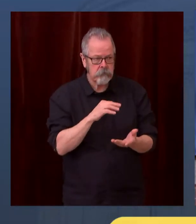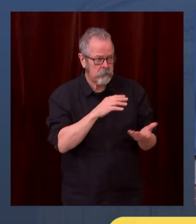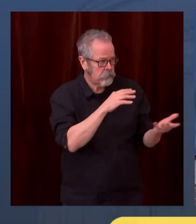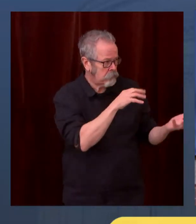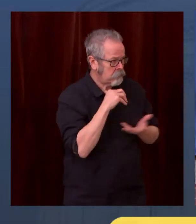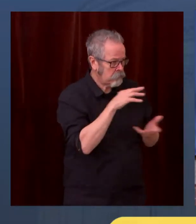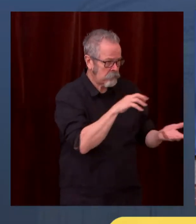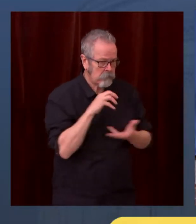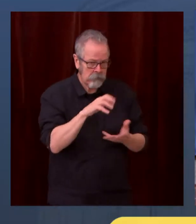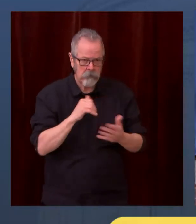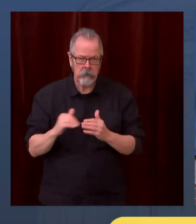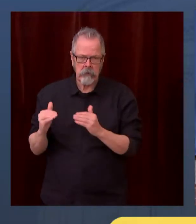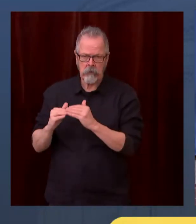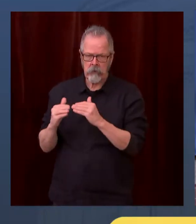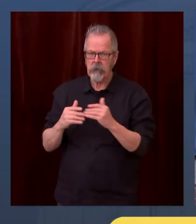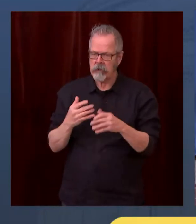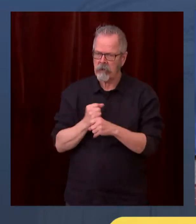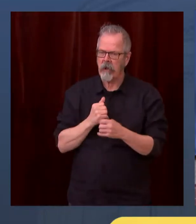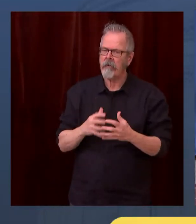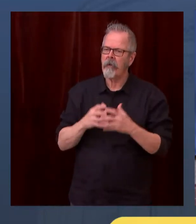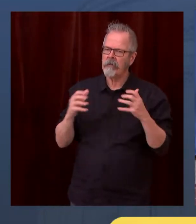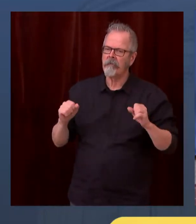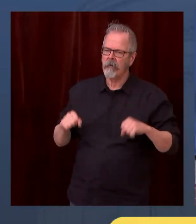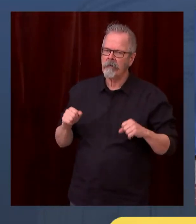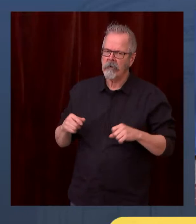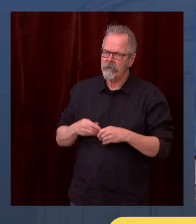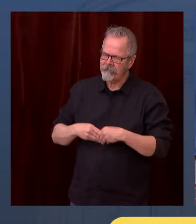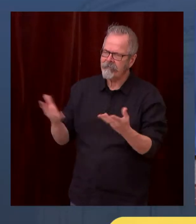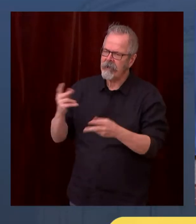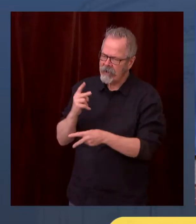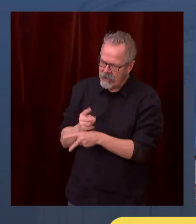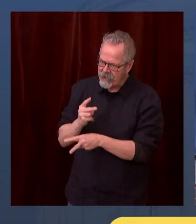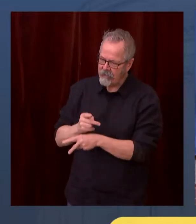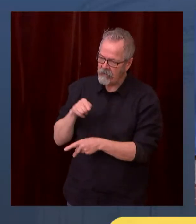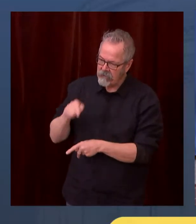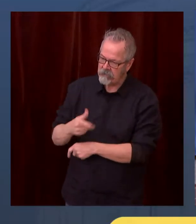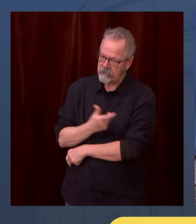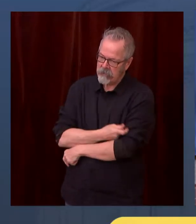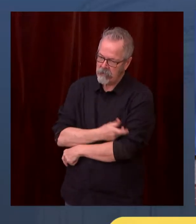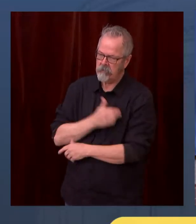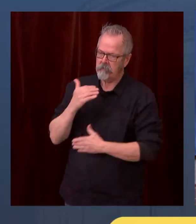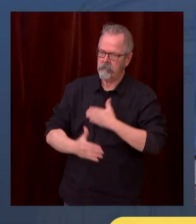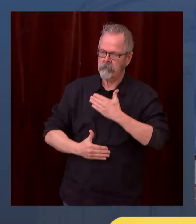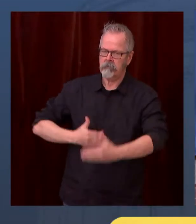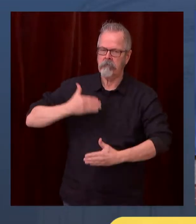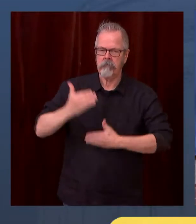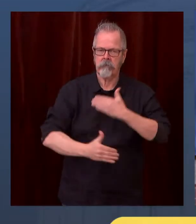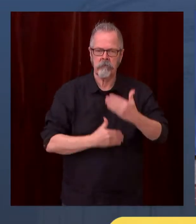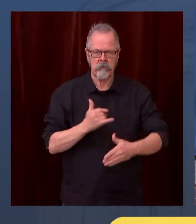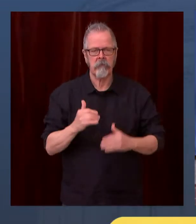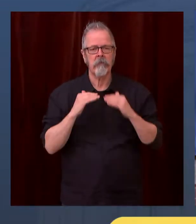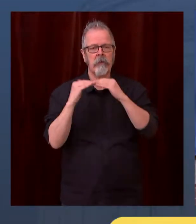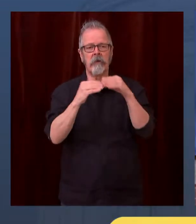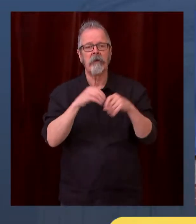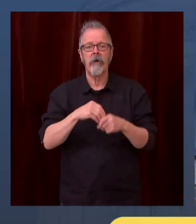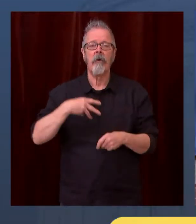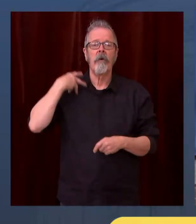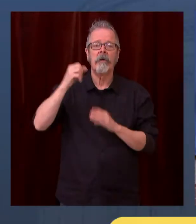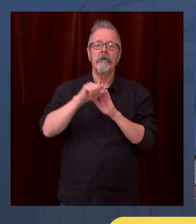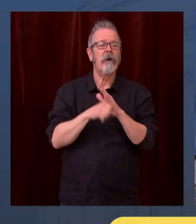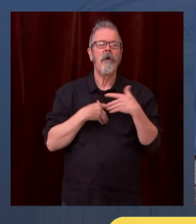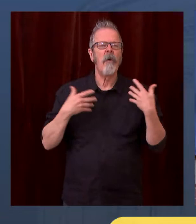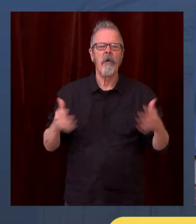possible in the fairest way possible. And fair is both geographic, so we don't try to have unfair distribution